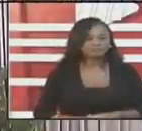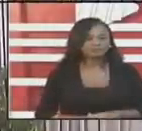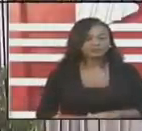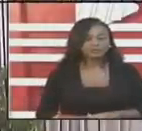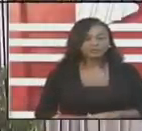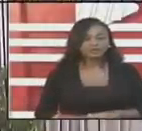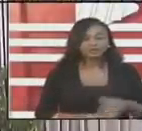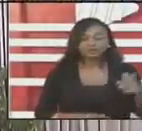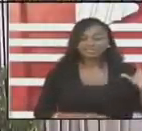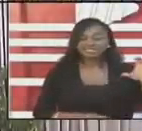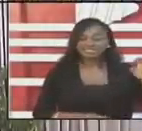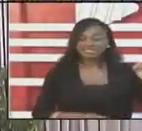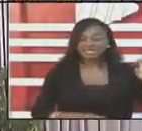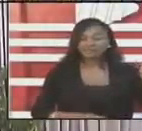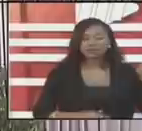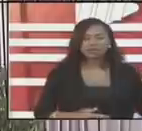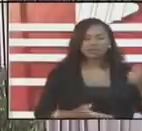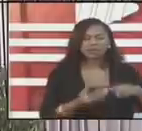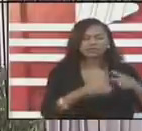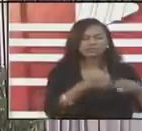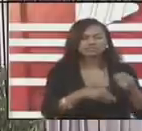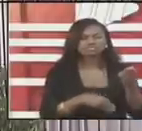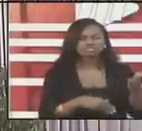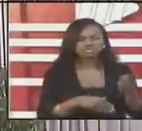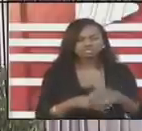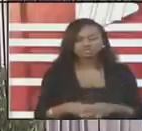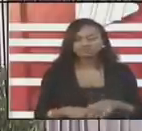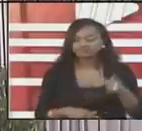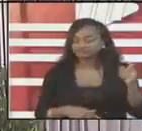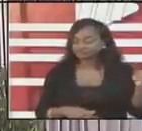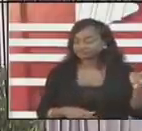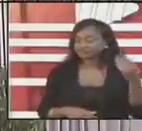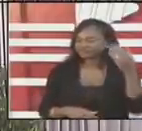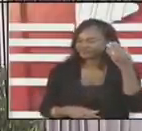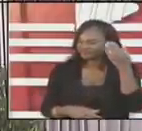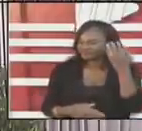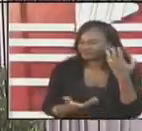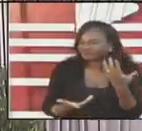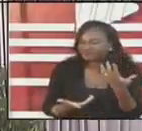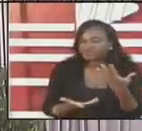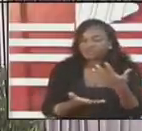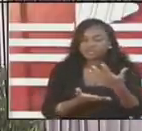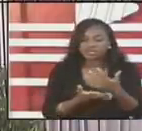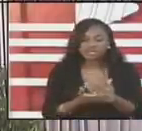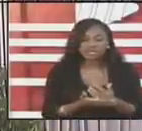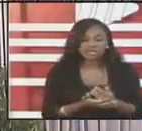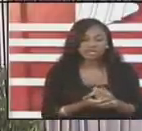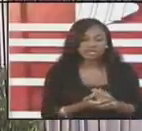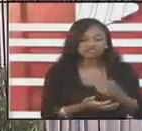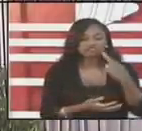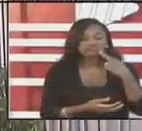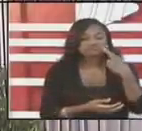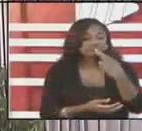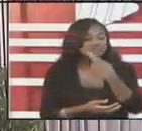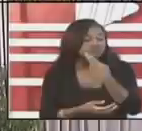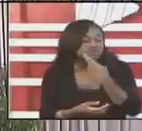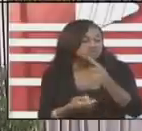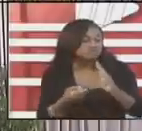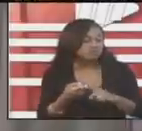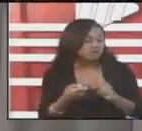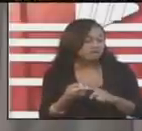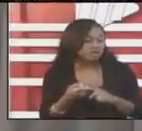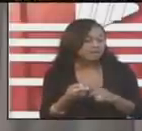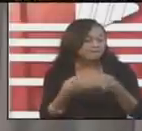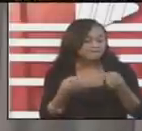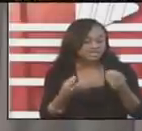CMO, are you happy with the level of mask wearing? I think in certain instances, yes. For instance, in the restaurants, there are a lot of people that are saying